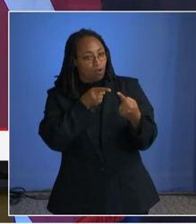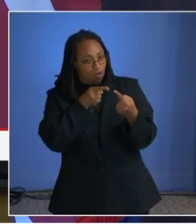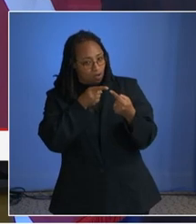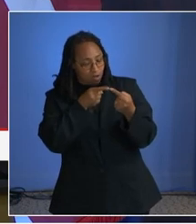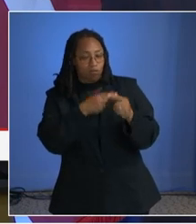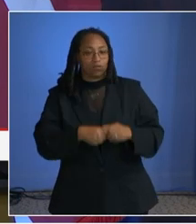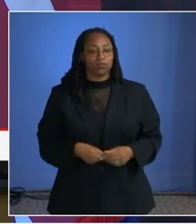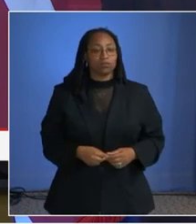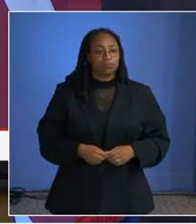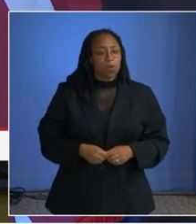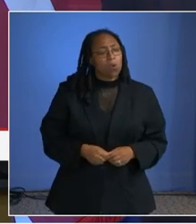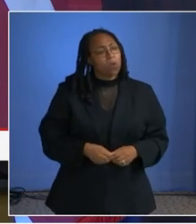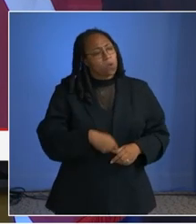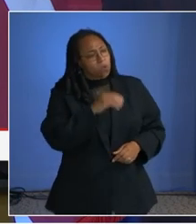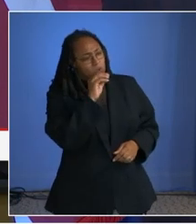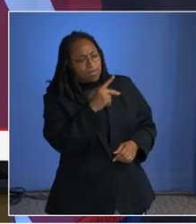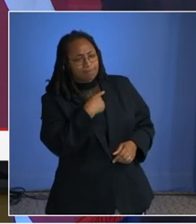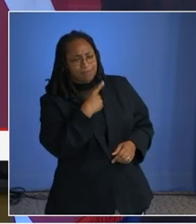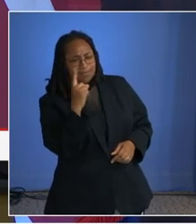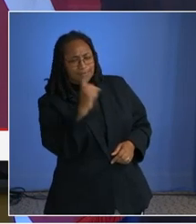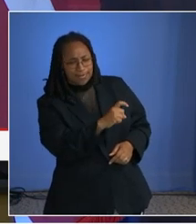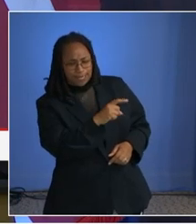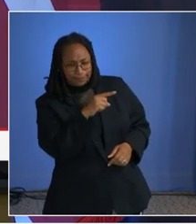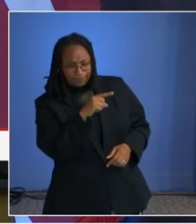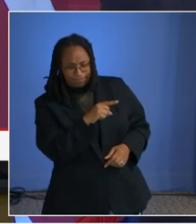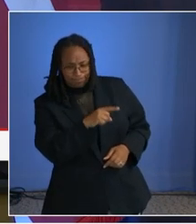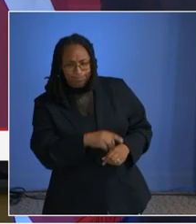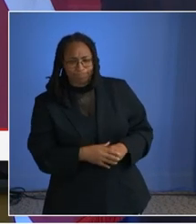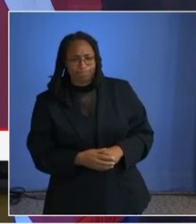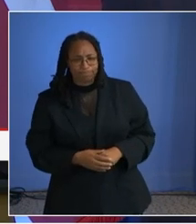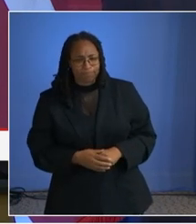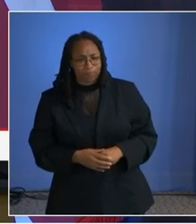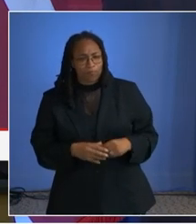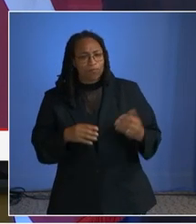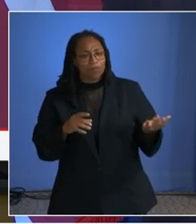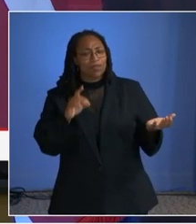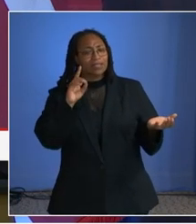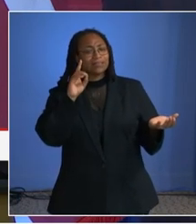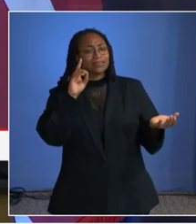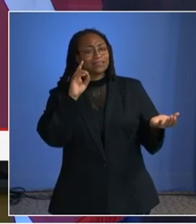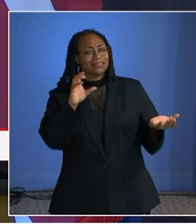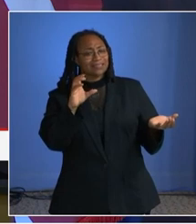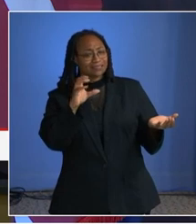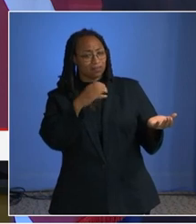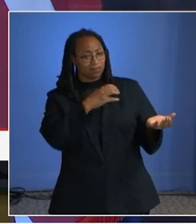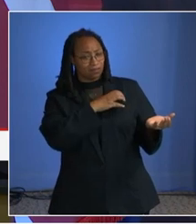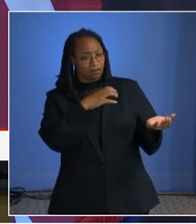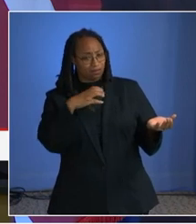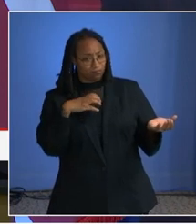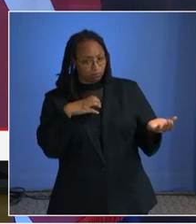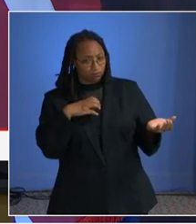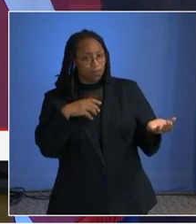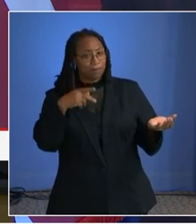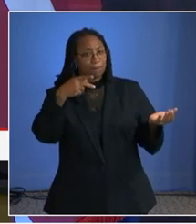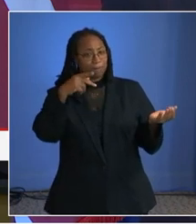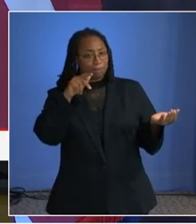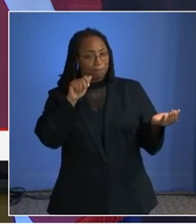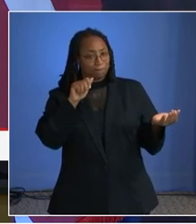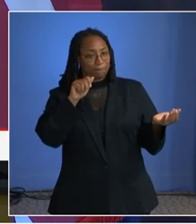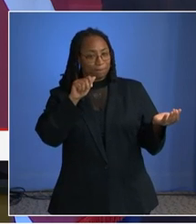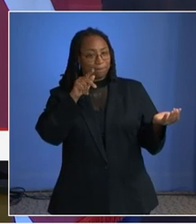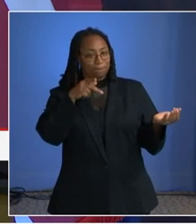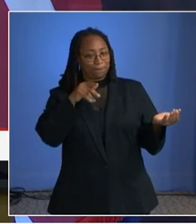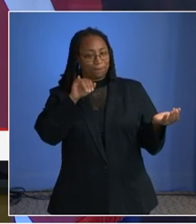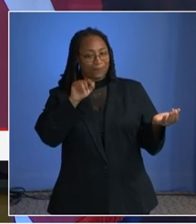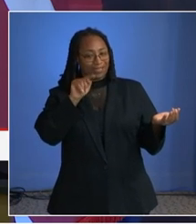workers, and also police officers. I'm wondering, A, if you support that legislation, and B, if any of these hiring events or programs have any